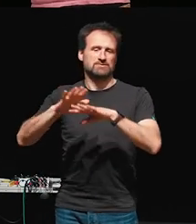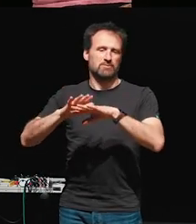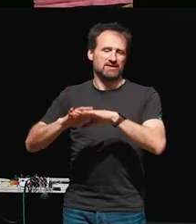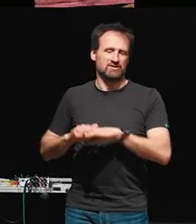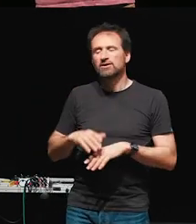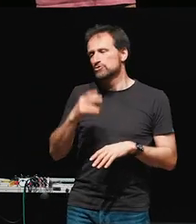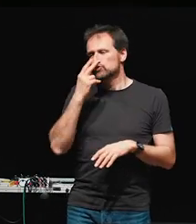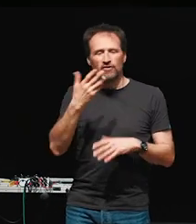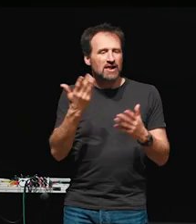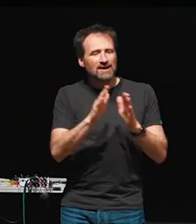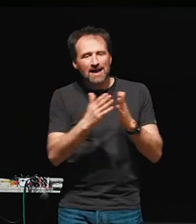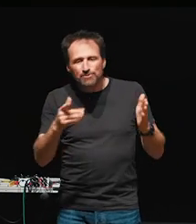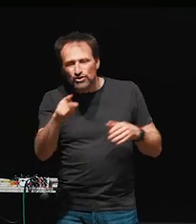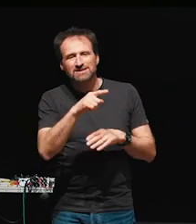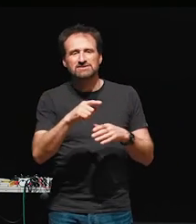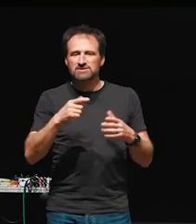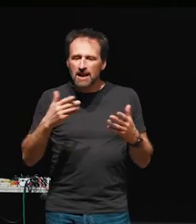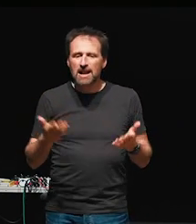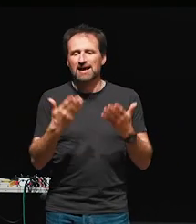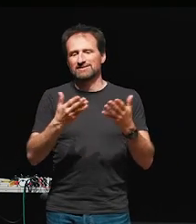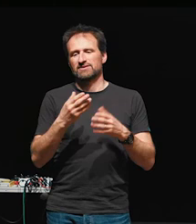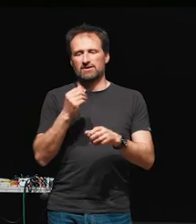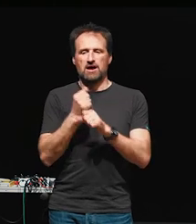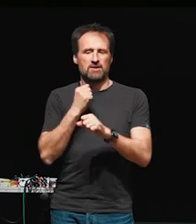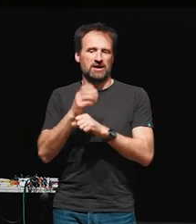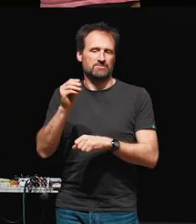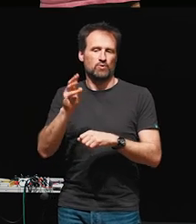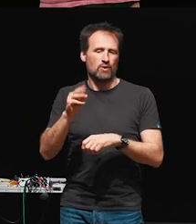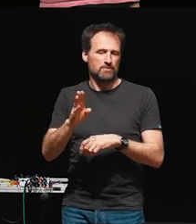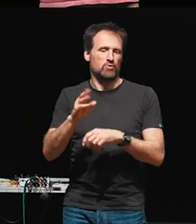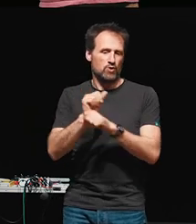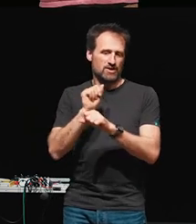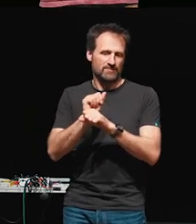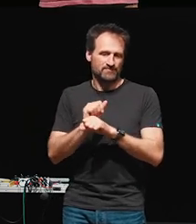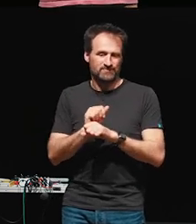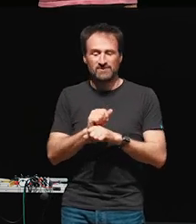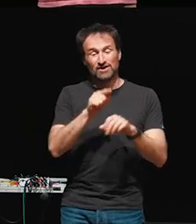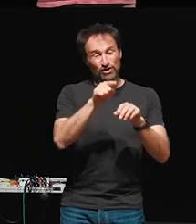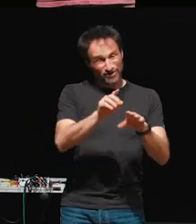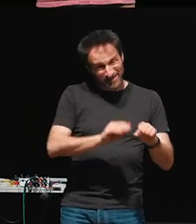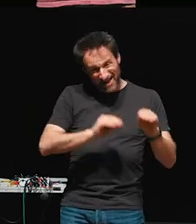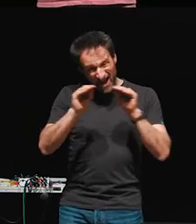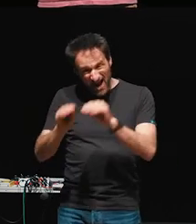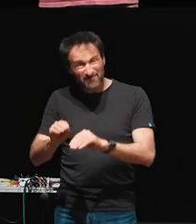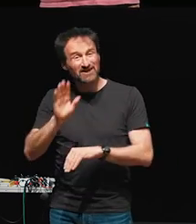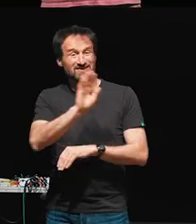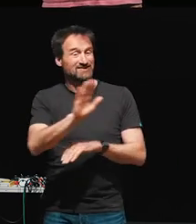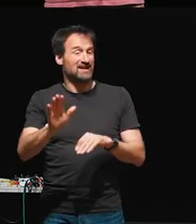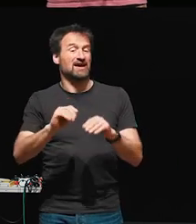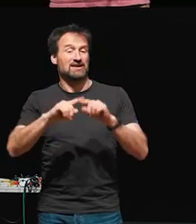make it easier to work with web workers. Apply these in your application wherever it makes sense.